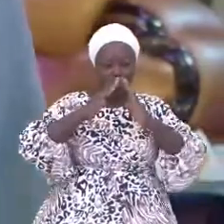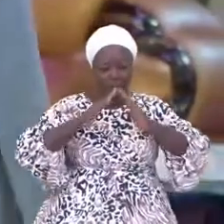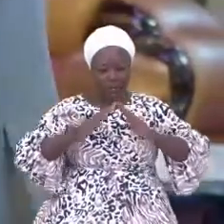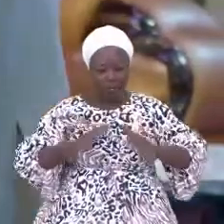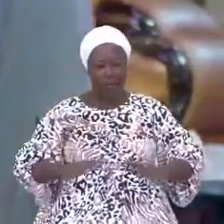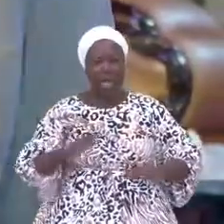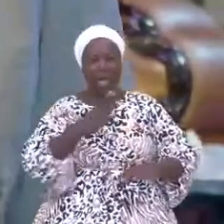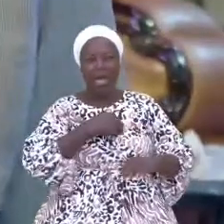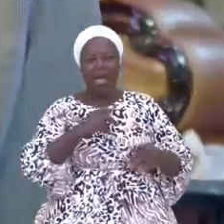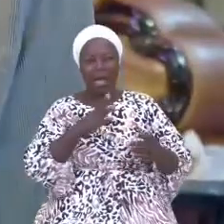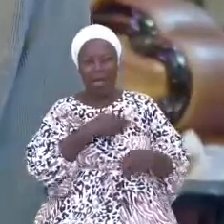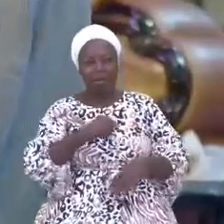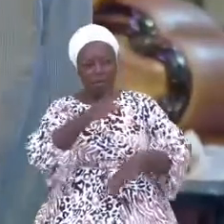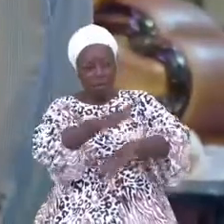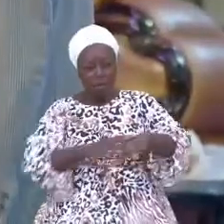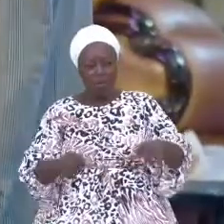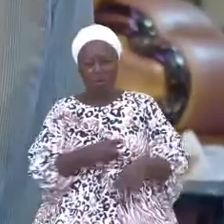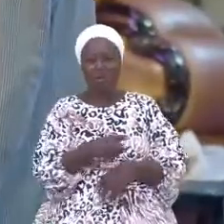and